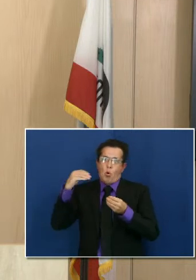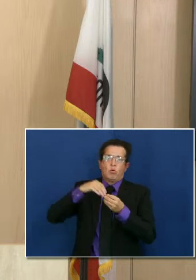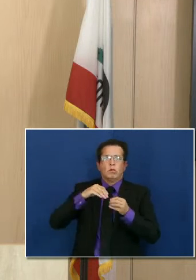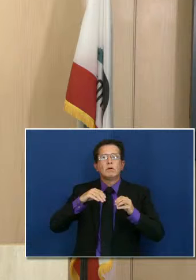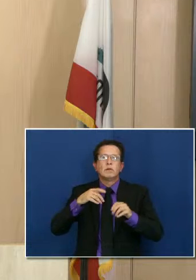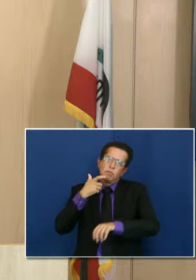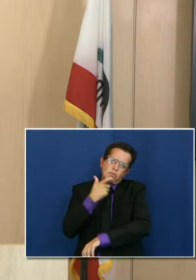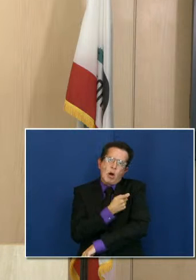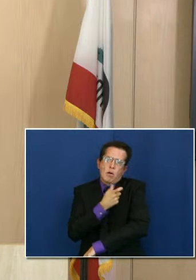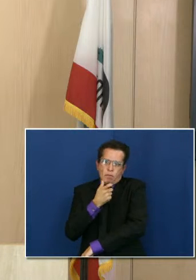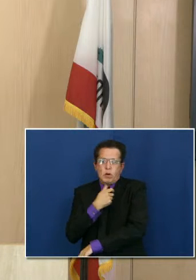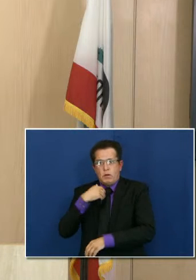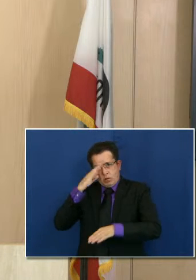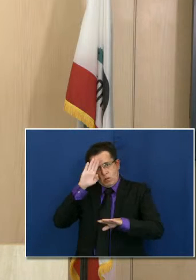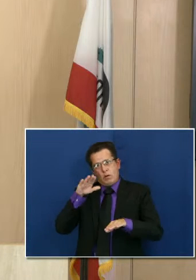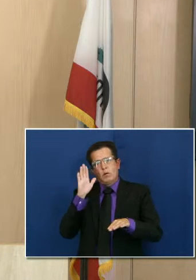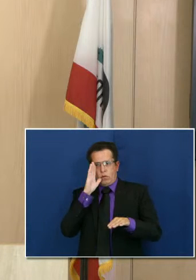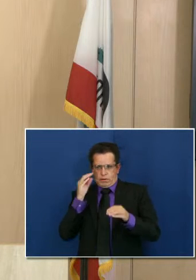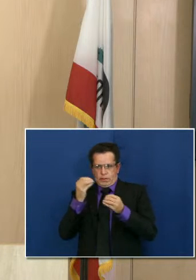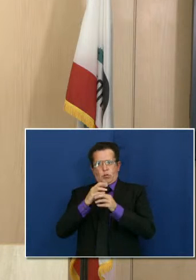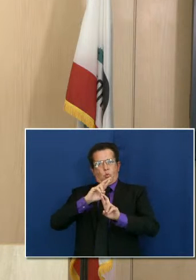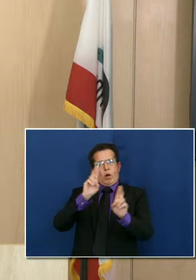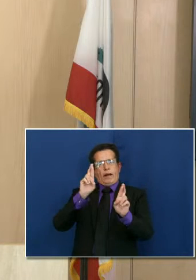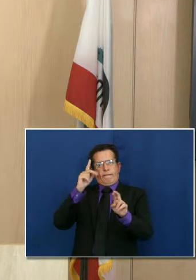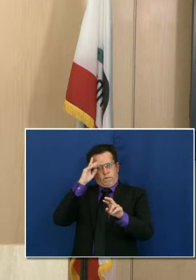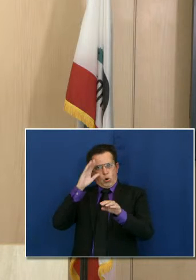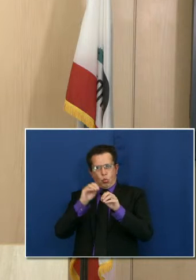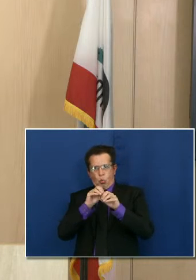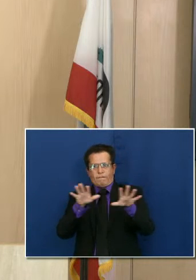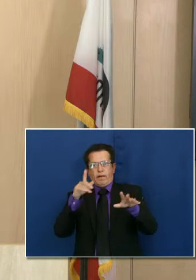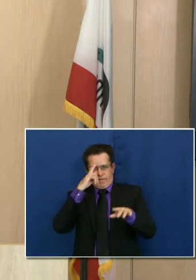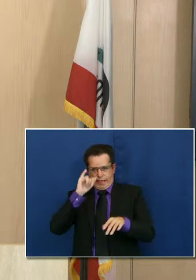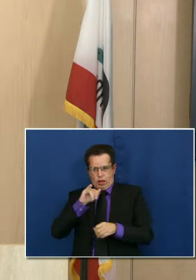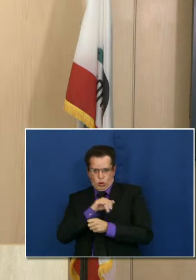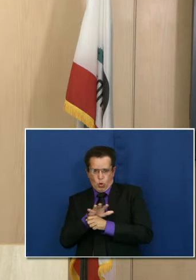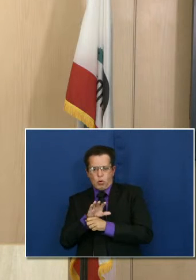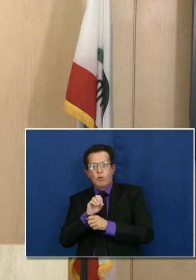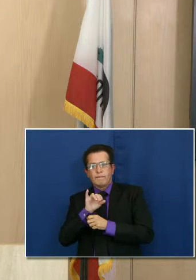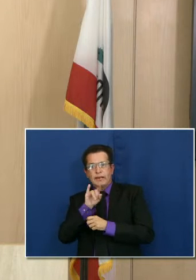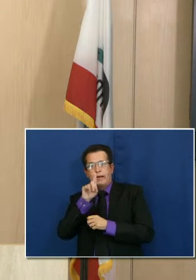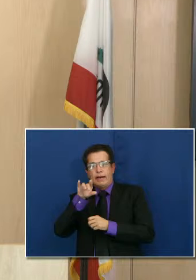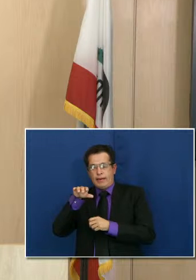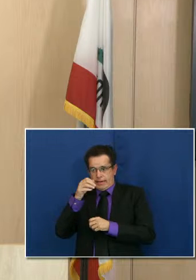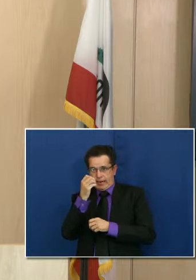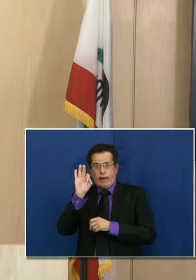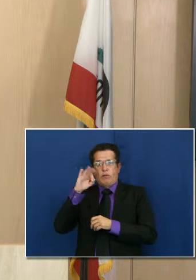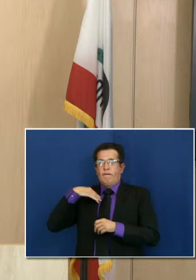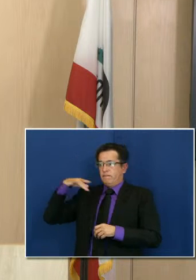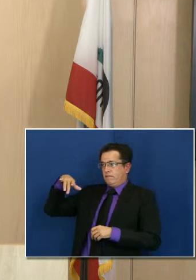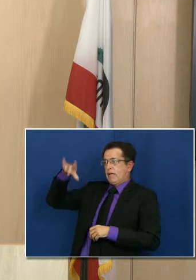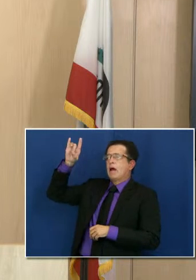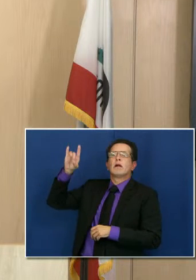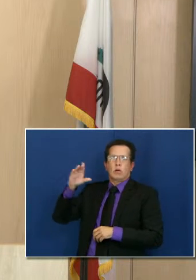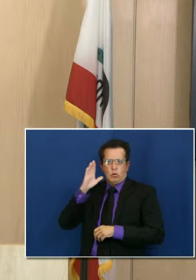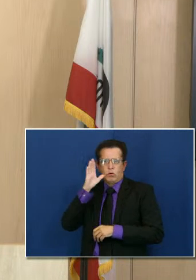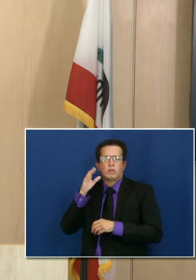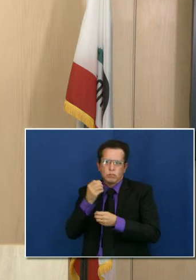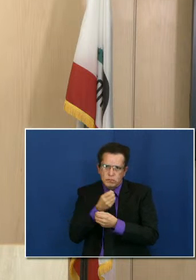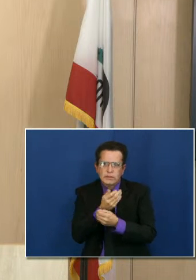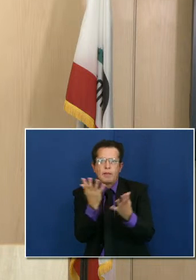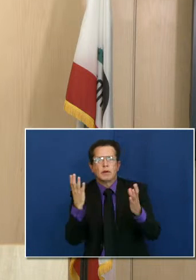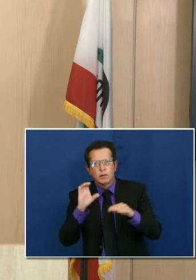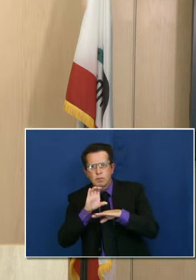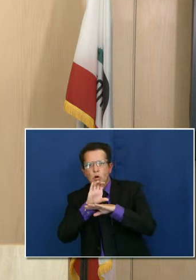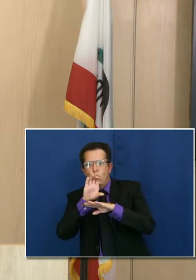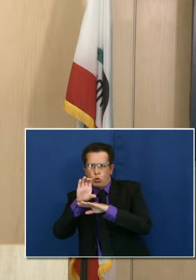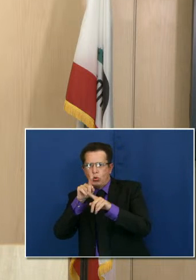what we hope will be a rollout of the vaccines for COVID-19 once those get disseminated. Let me take a moment to